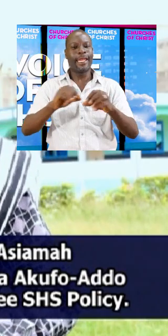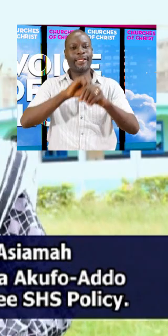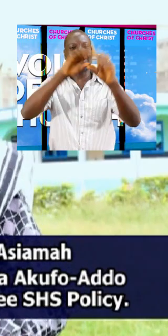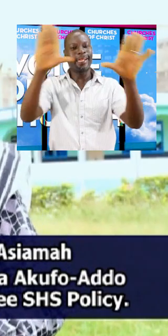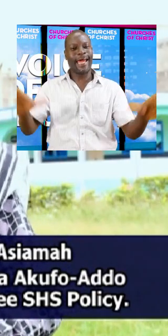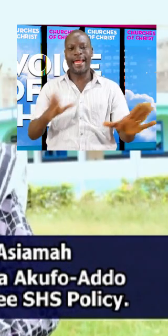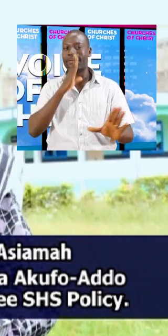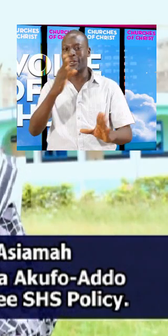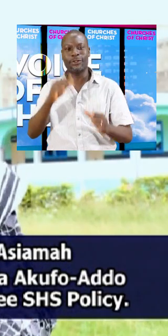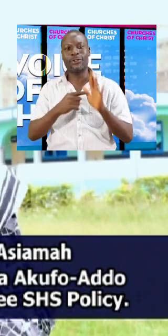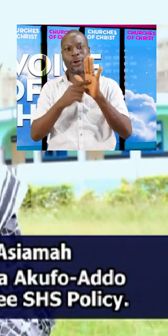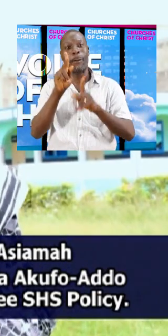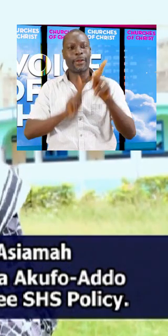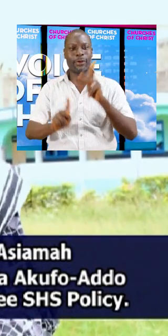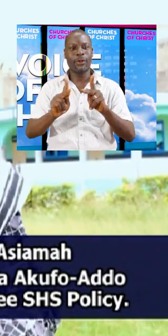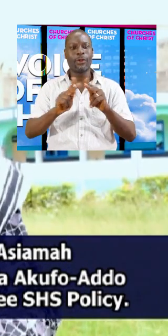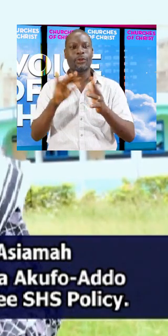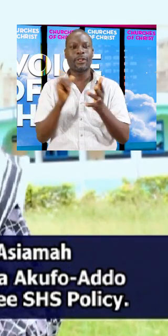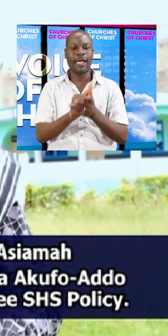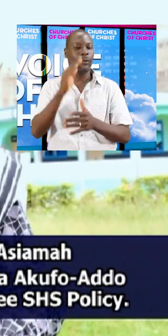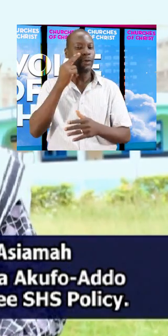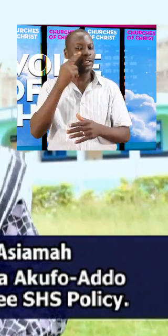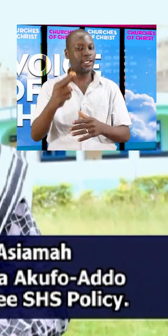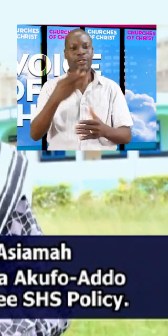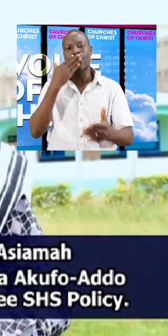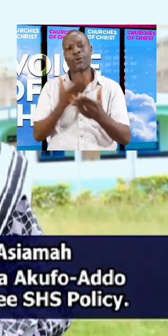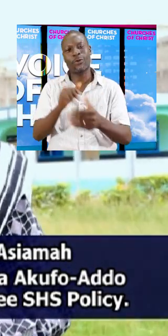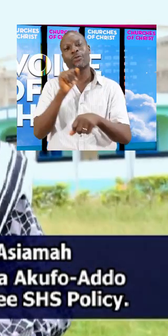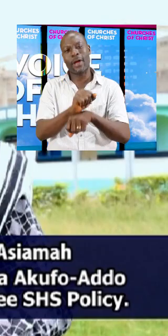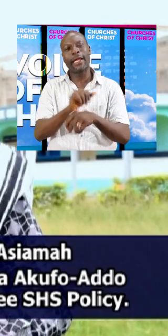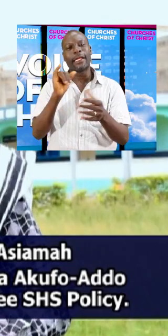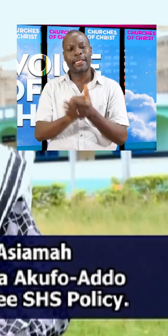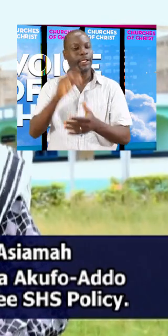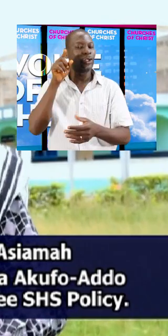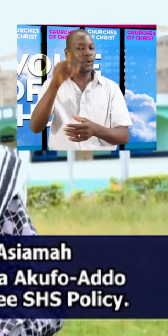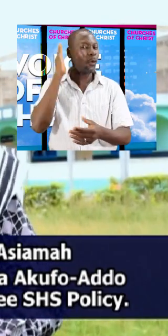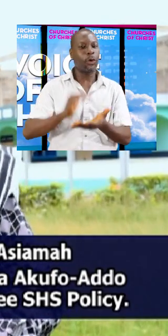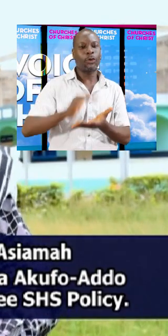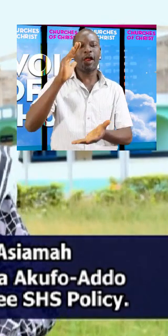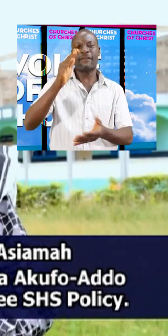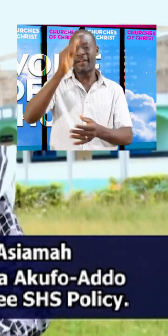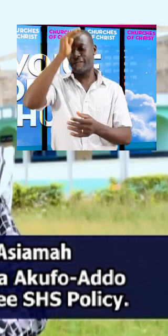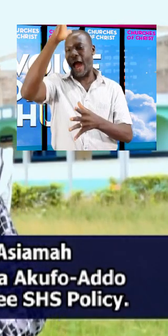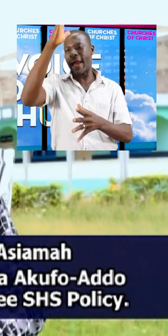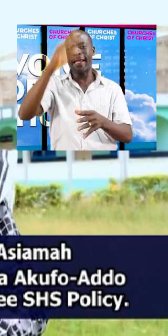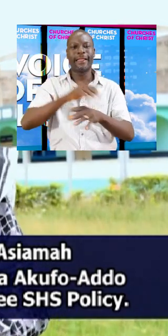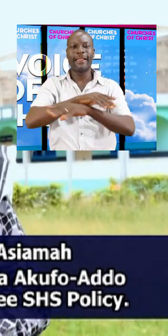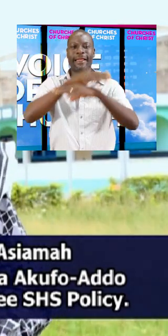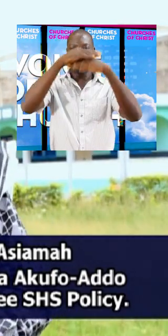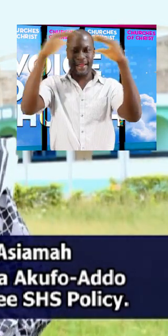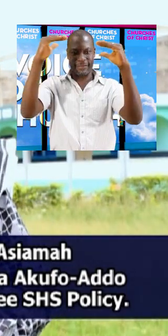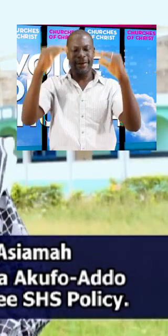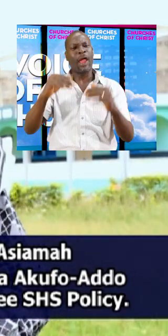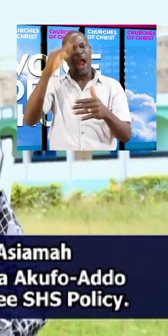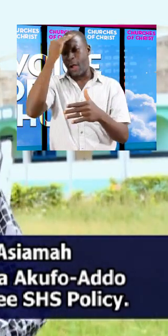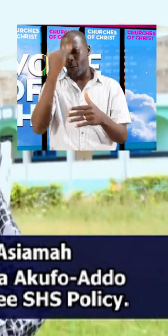nim na wa hunu monne yo papa na wa hye mo agya ewo esro no animonyam eya den